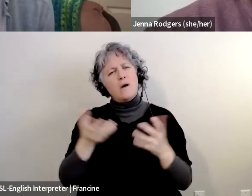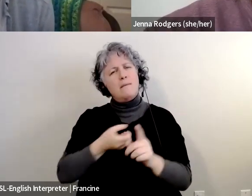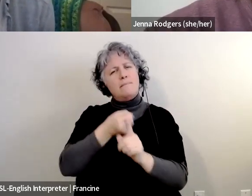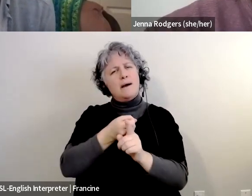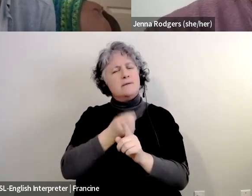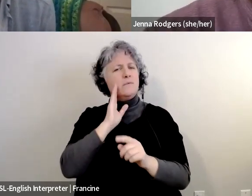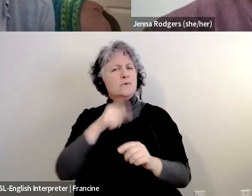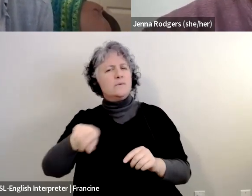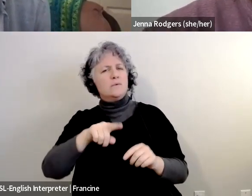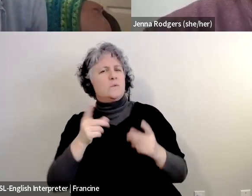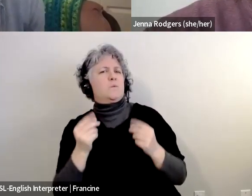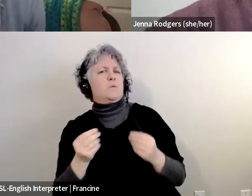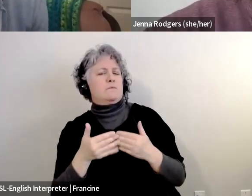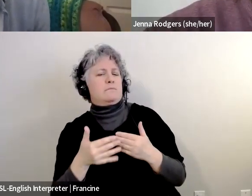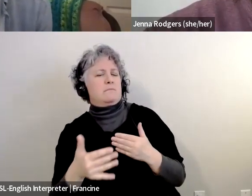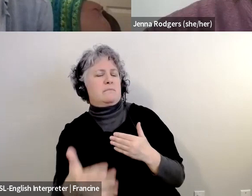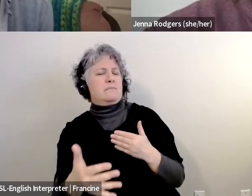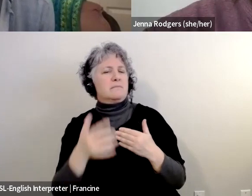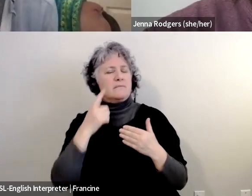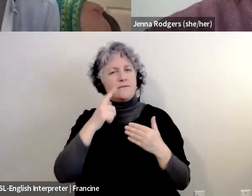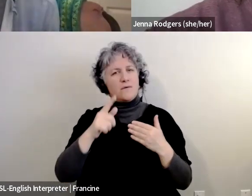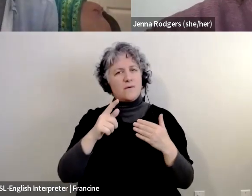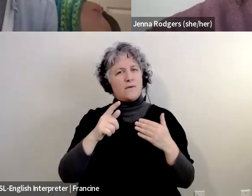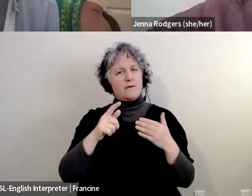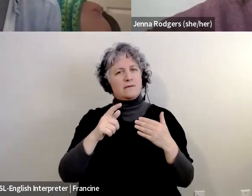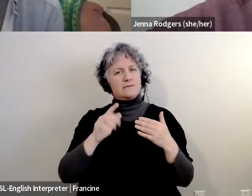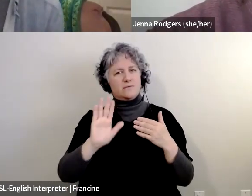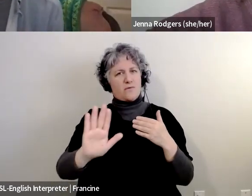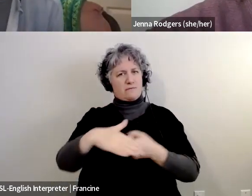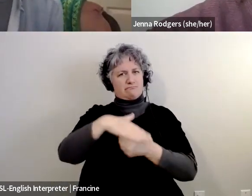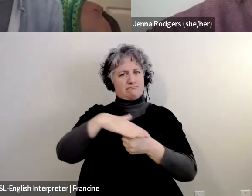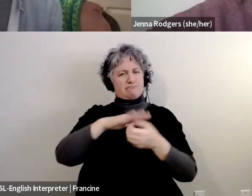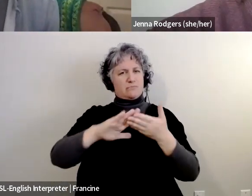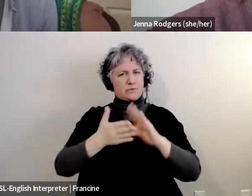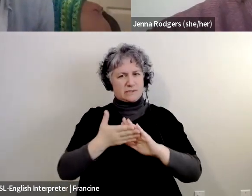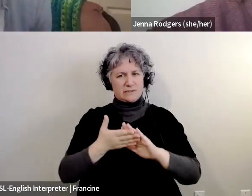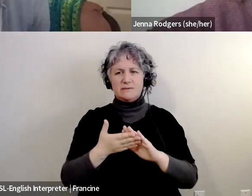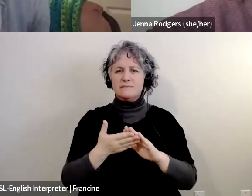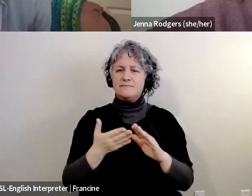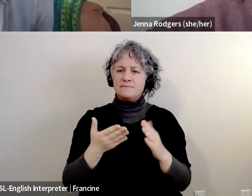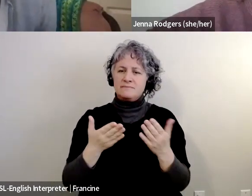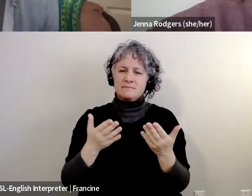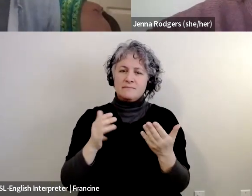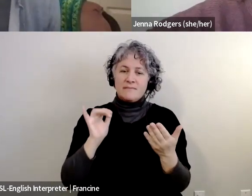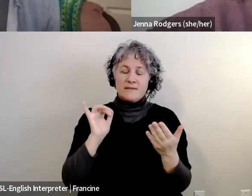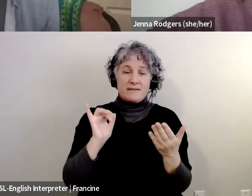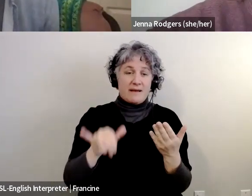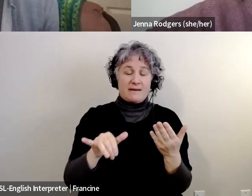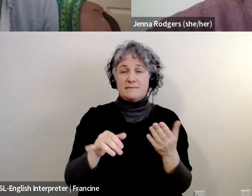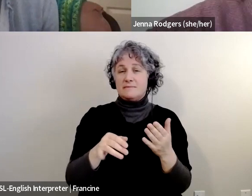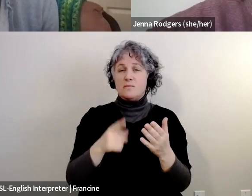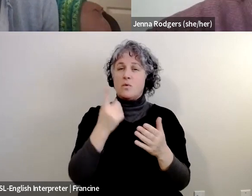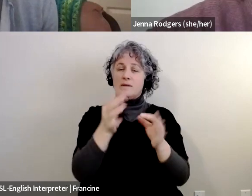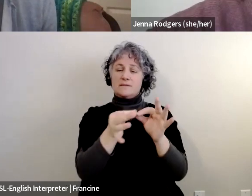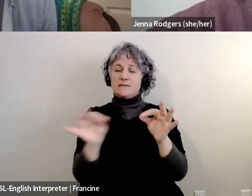as an action plan. So this is a simple statement. Is there one sentence that you can offer into the chat that you are going to try